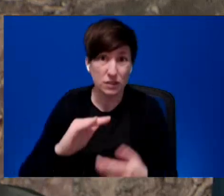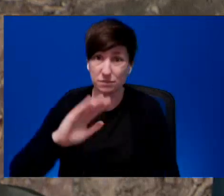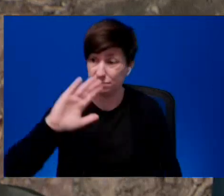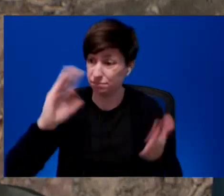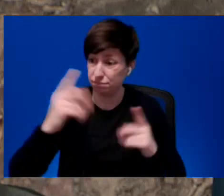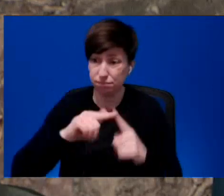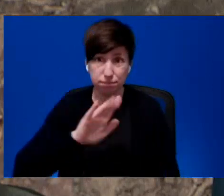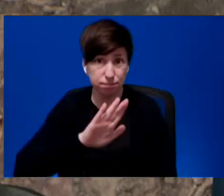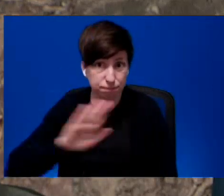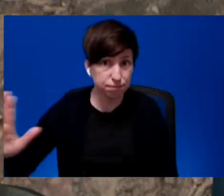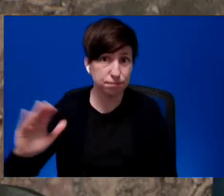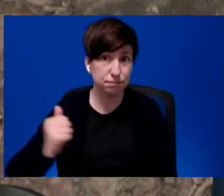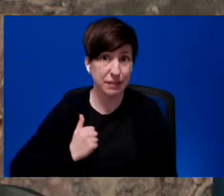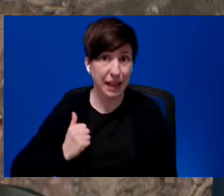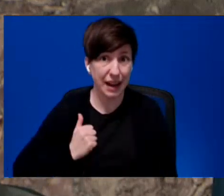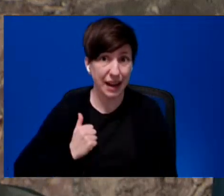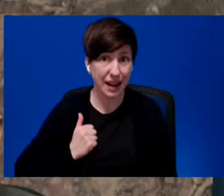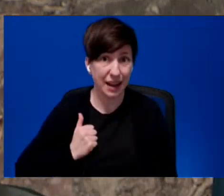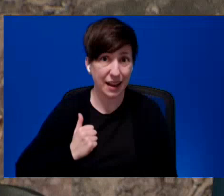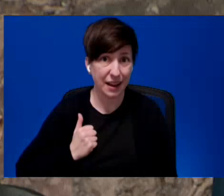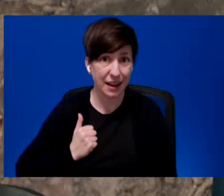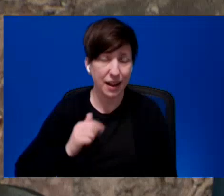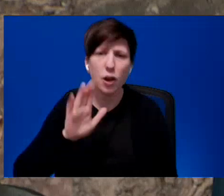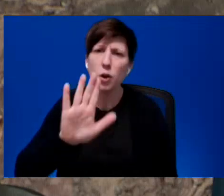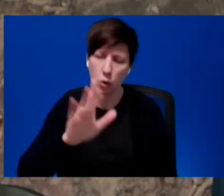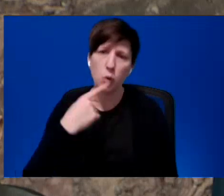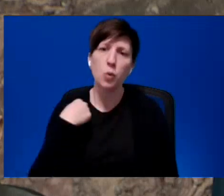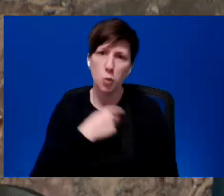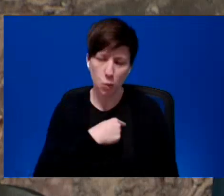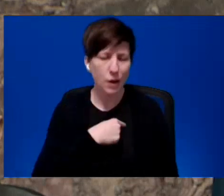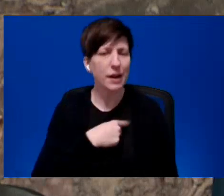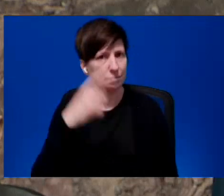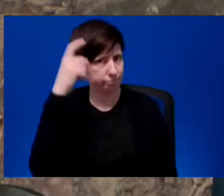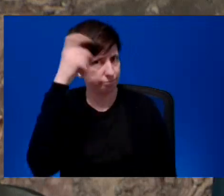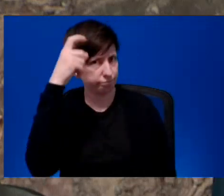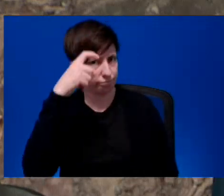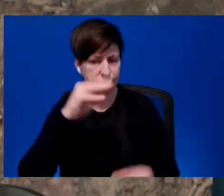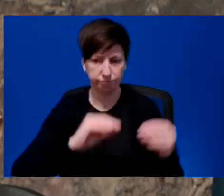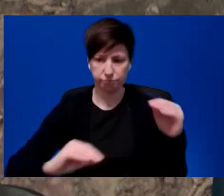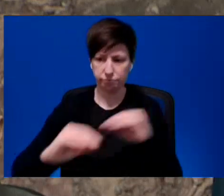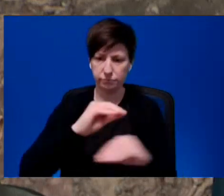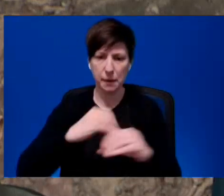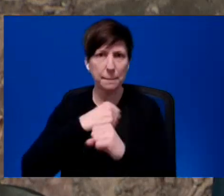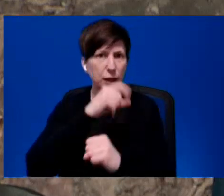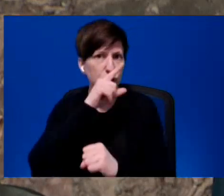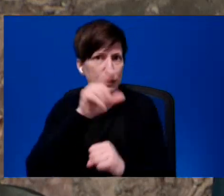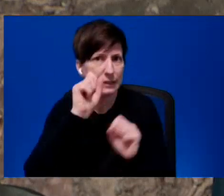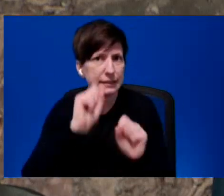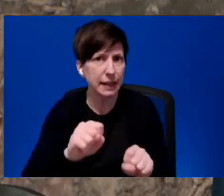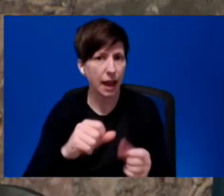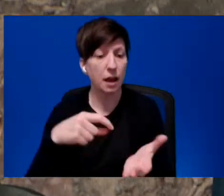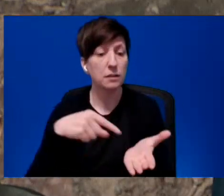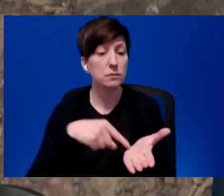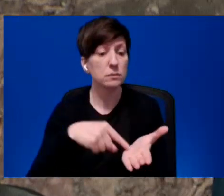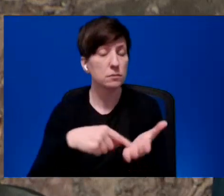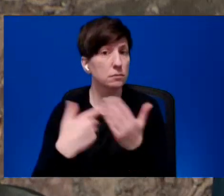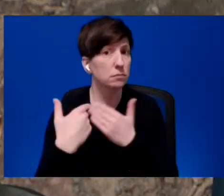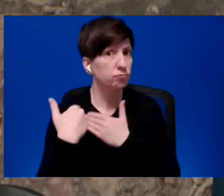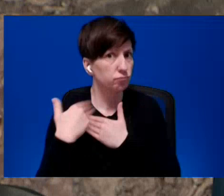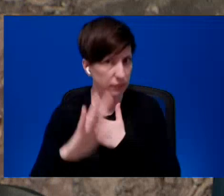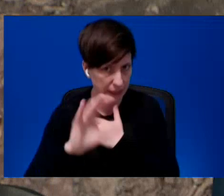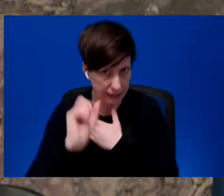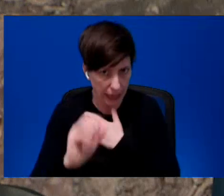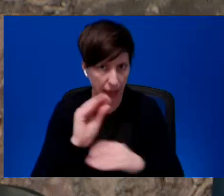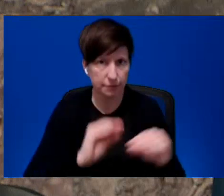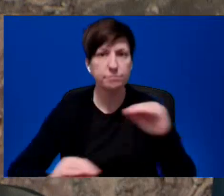we are ensuring that we can afford our debt load, but we also are ensuring we're going to keep providing services to people. This